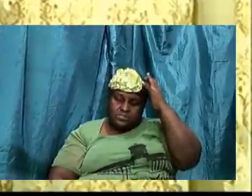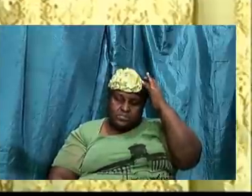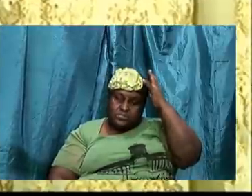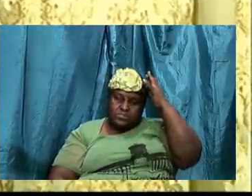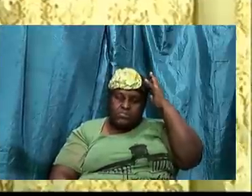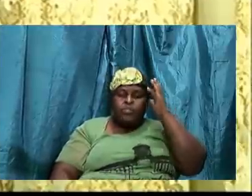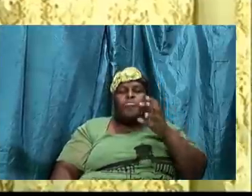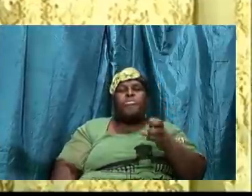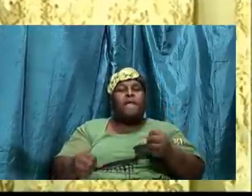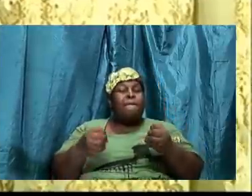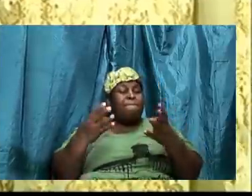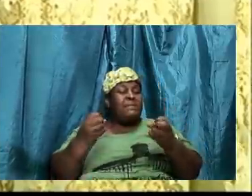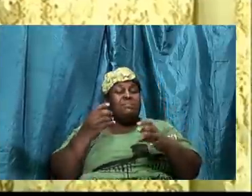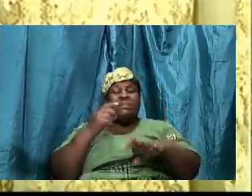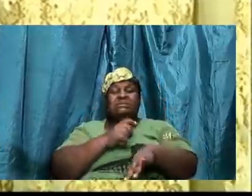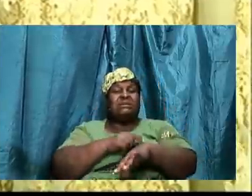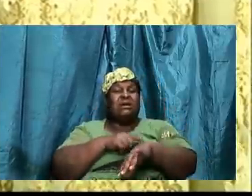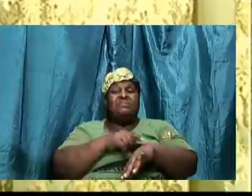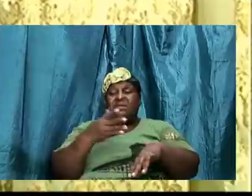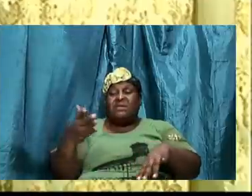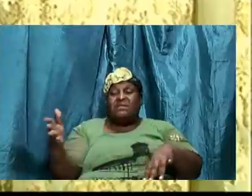A lot of time things happen